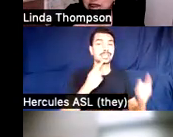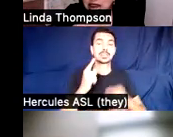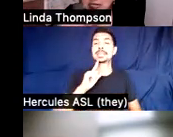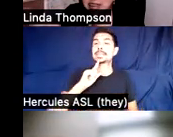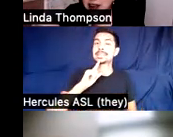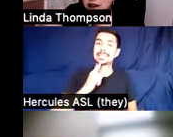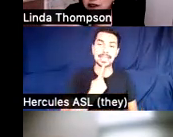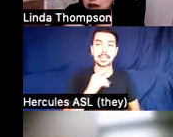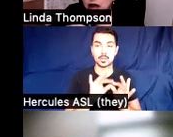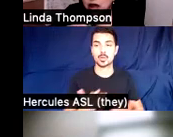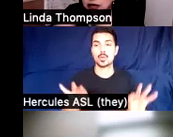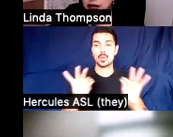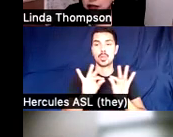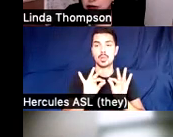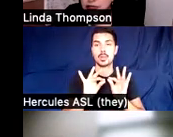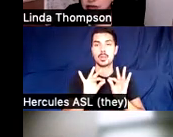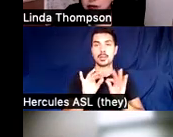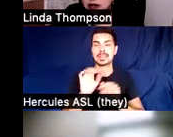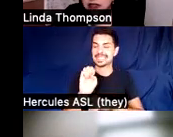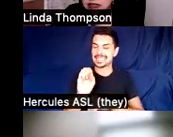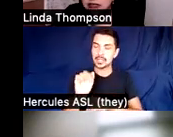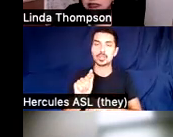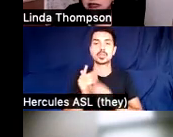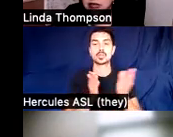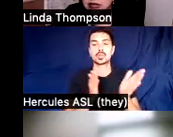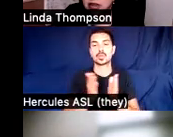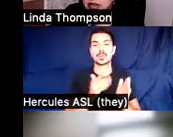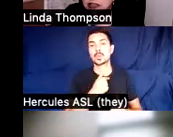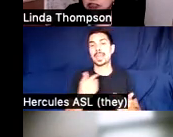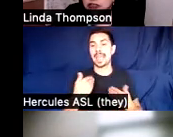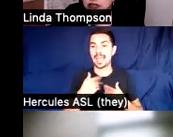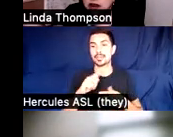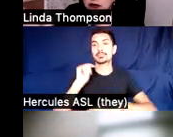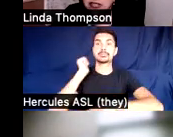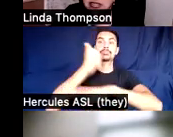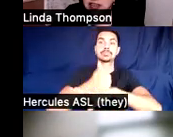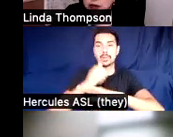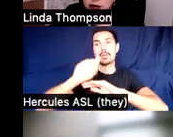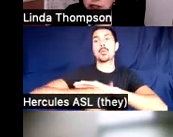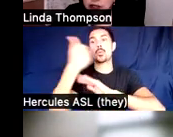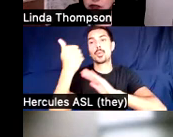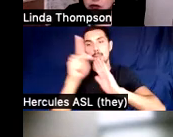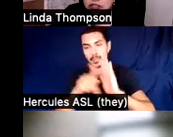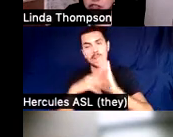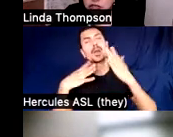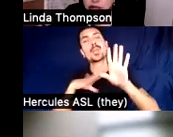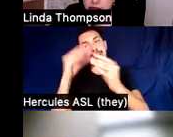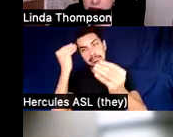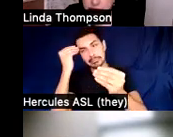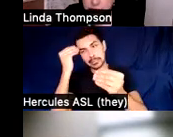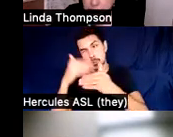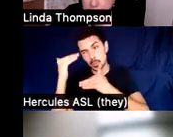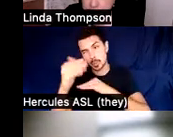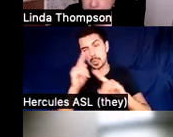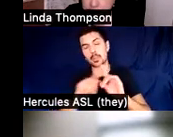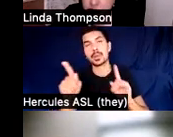So we had to have another set of policies. And I don't like to think about it so much